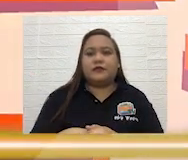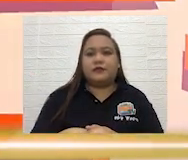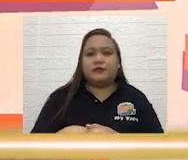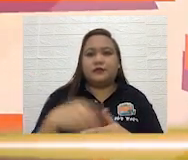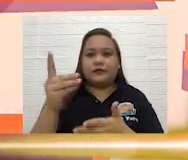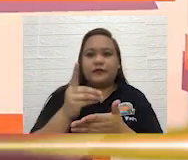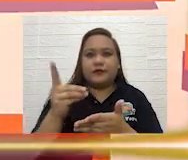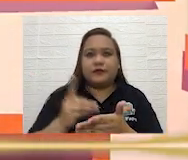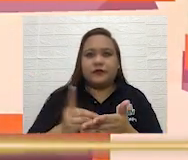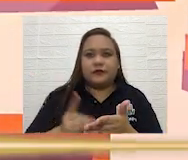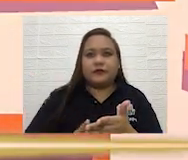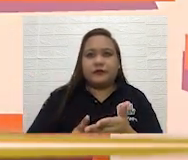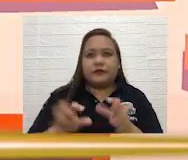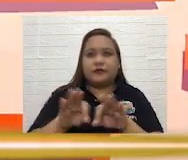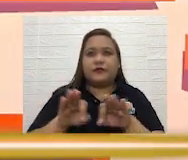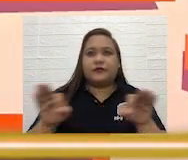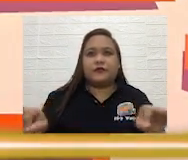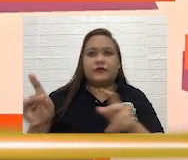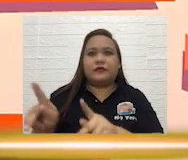Objective number 2.